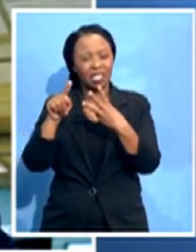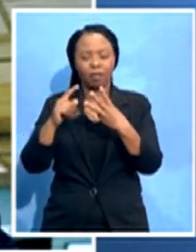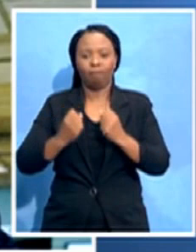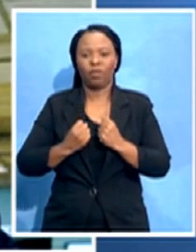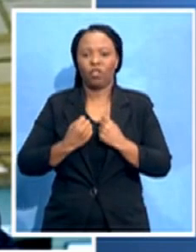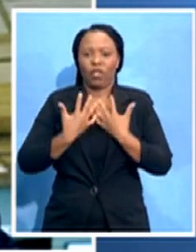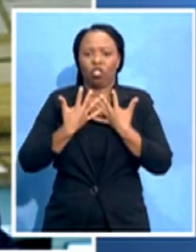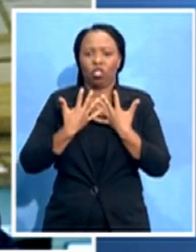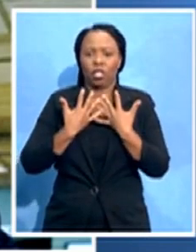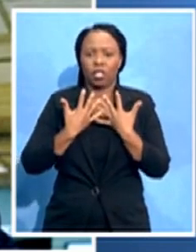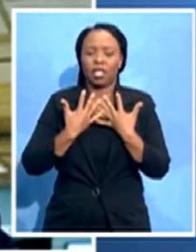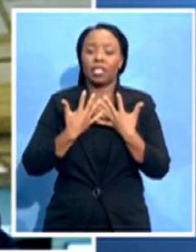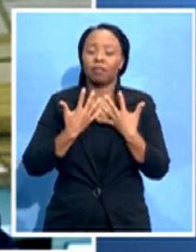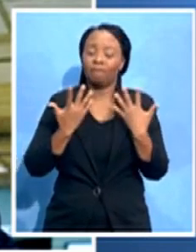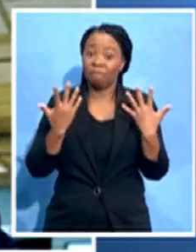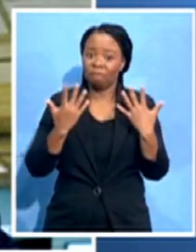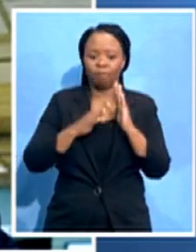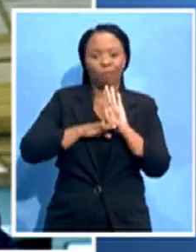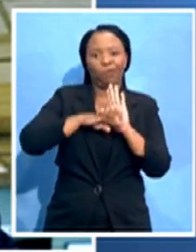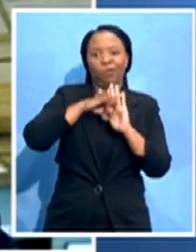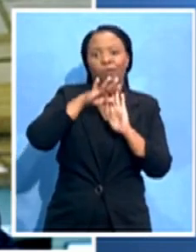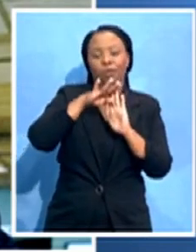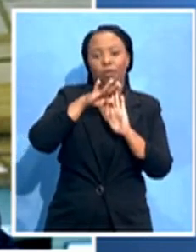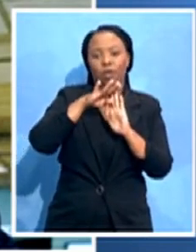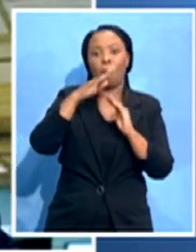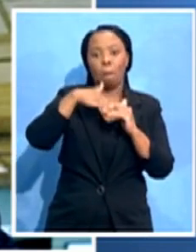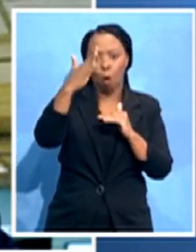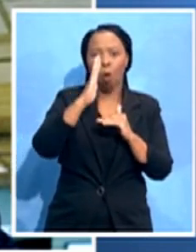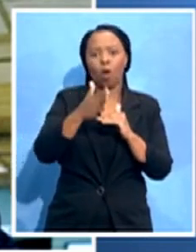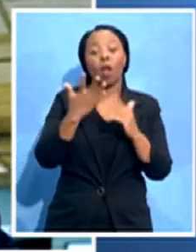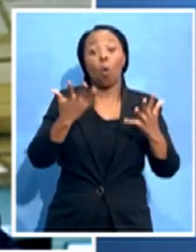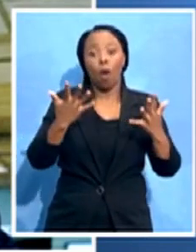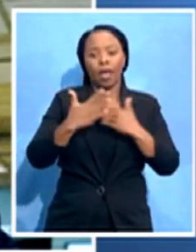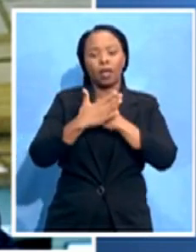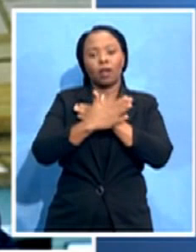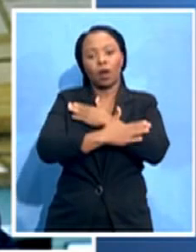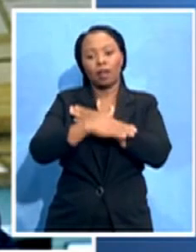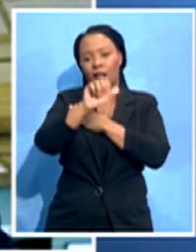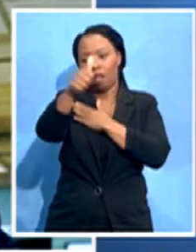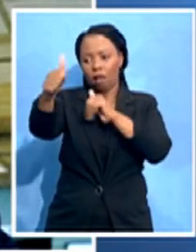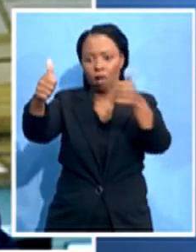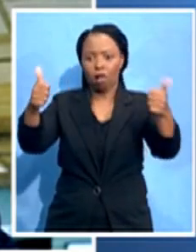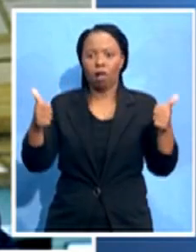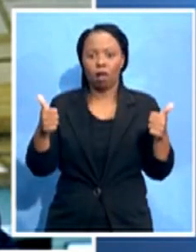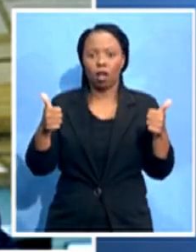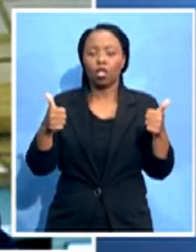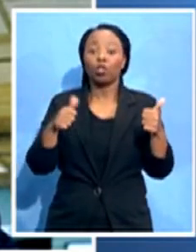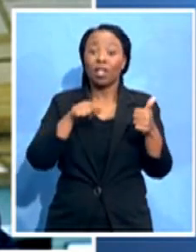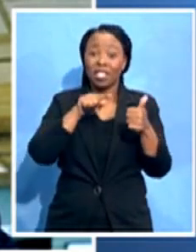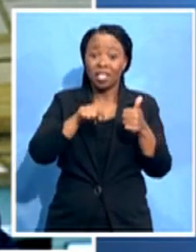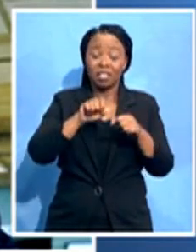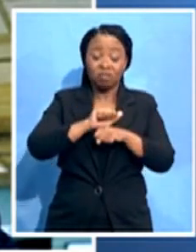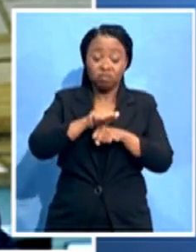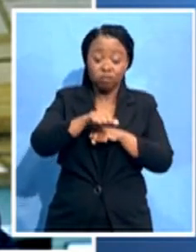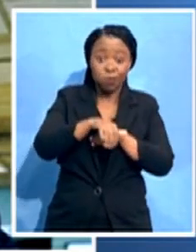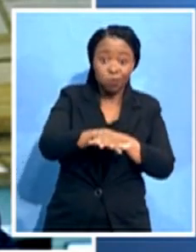increase in the neighboring countries, and this variant is likely to make its way in the neighboring countries where it is not right. But